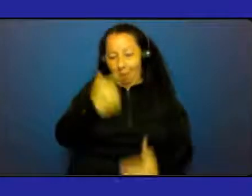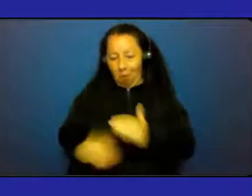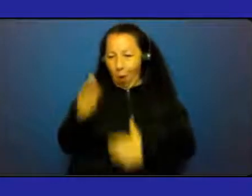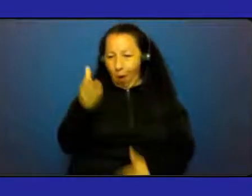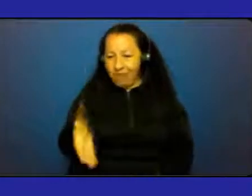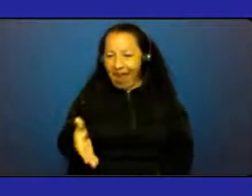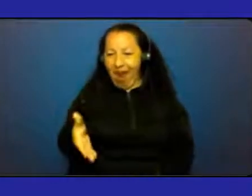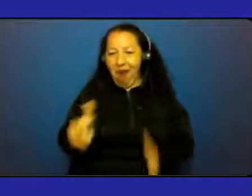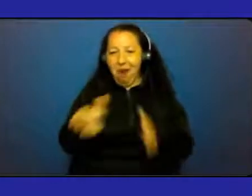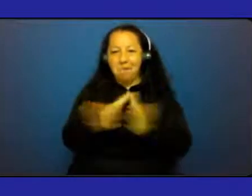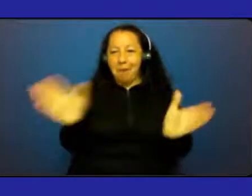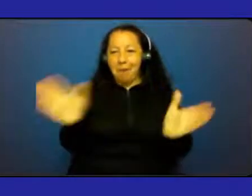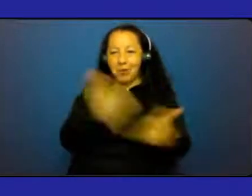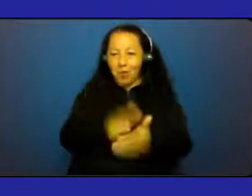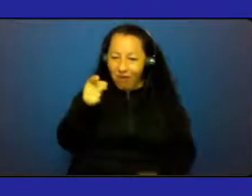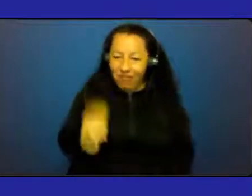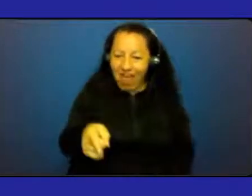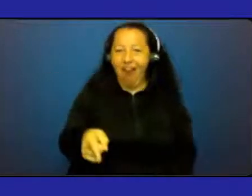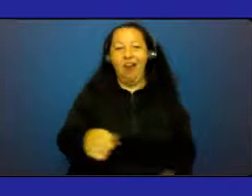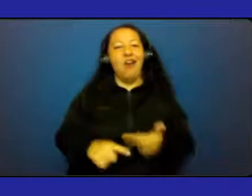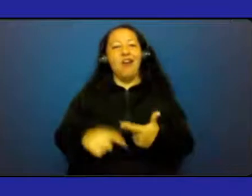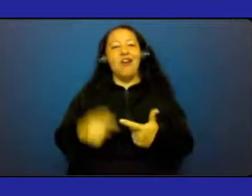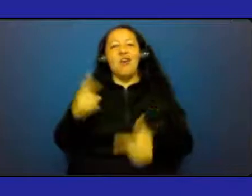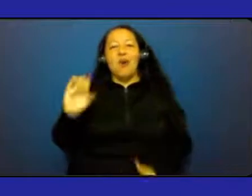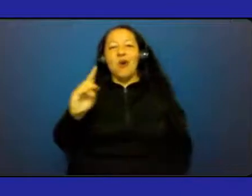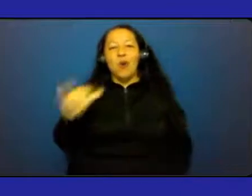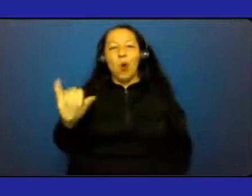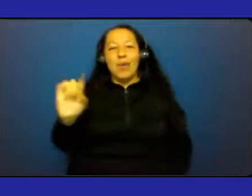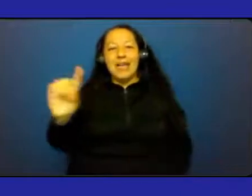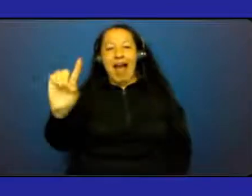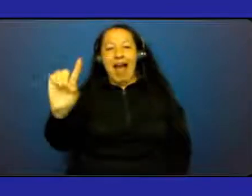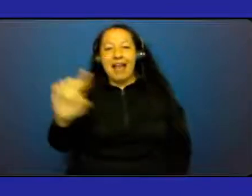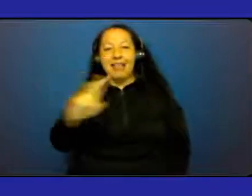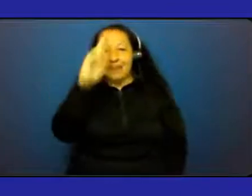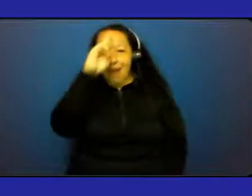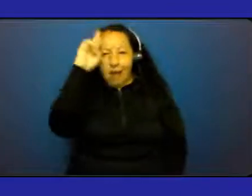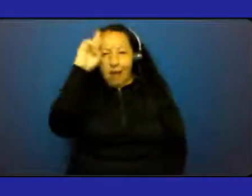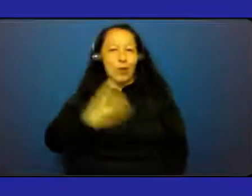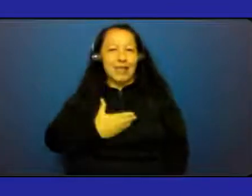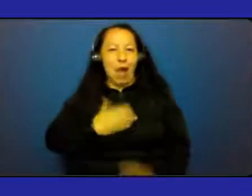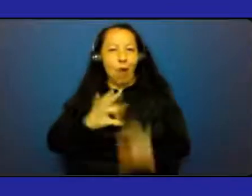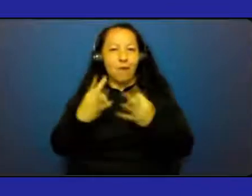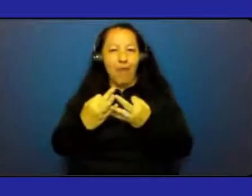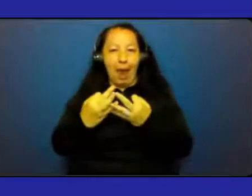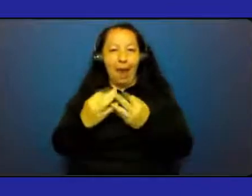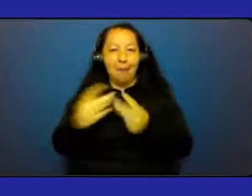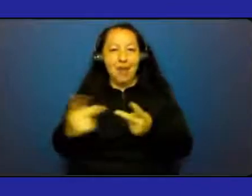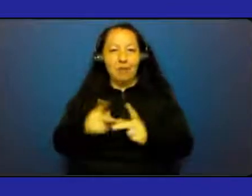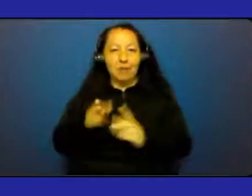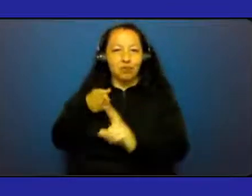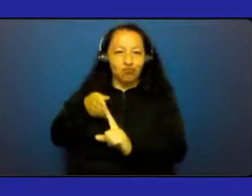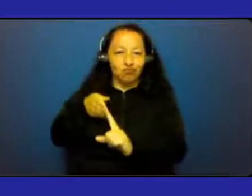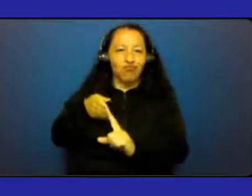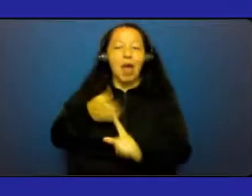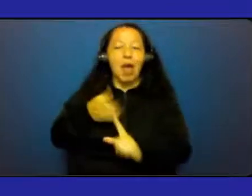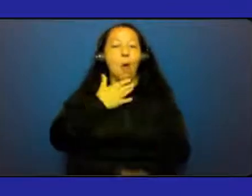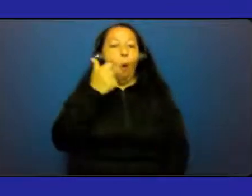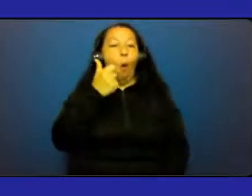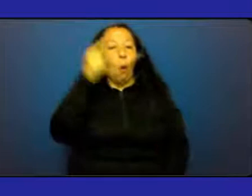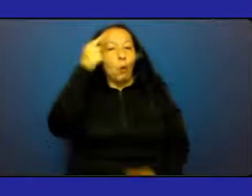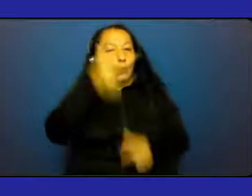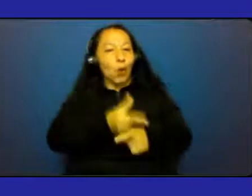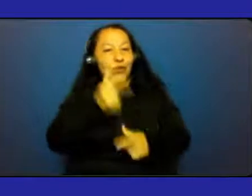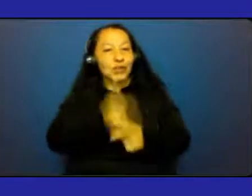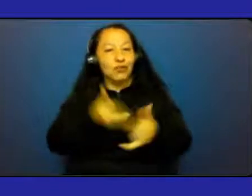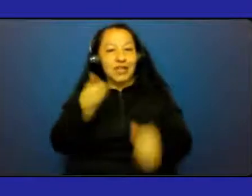school in Brooklyn, used Coney Island Hospital as our family hospital. My older brother and sister still live in